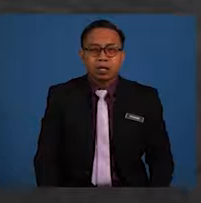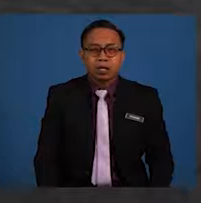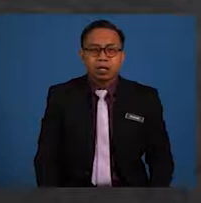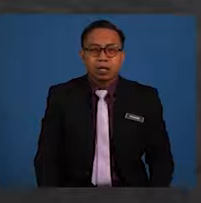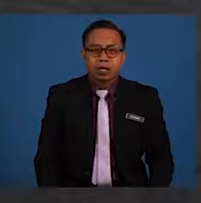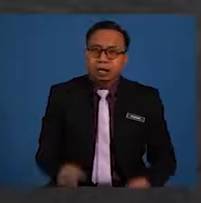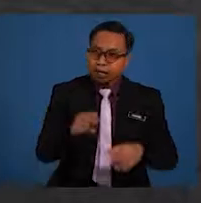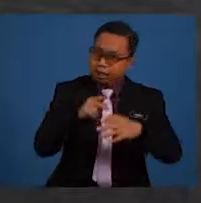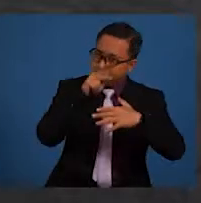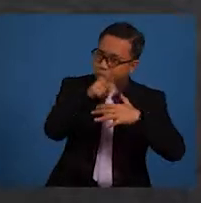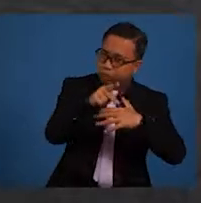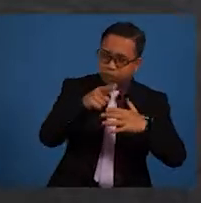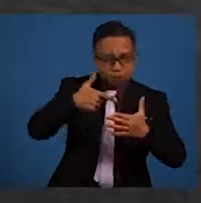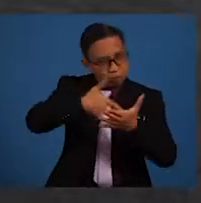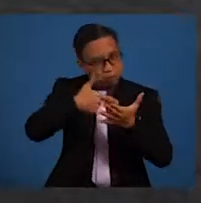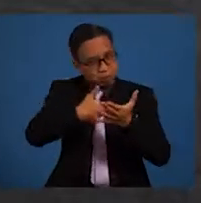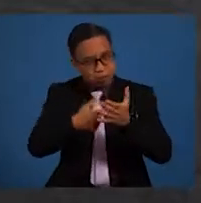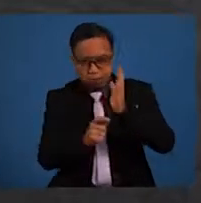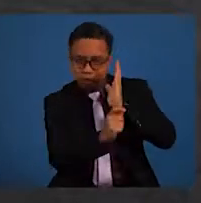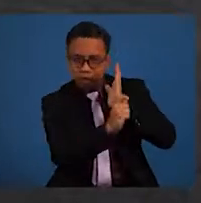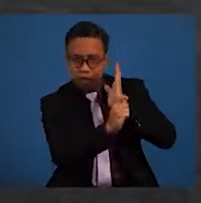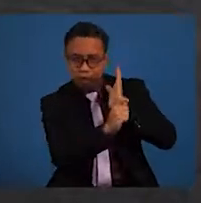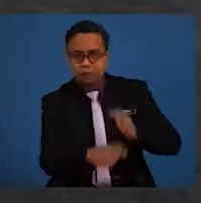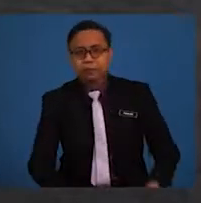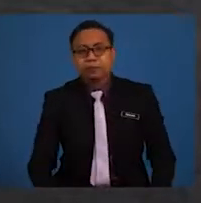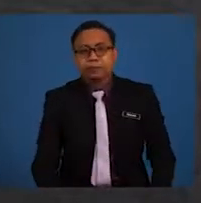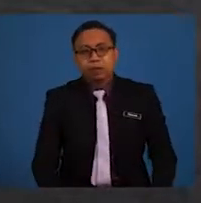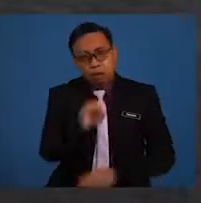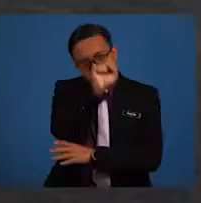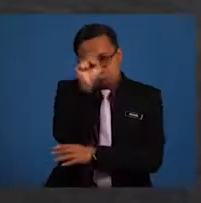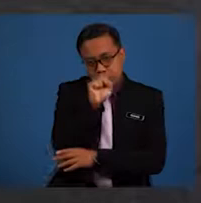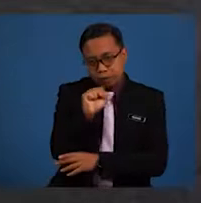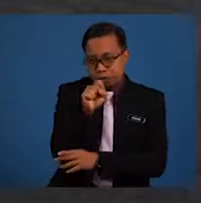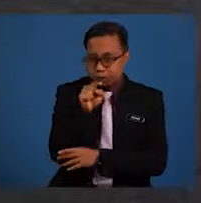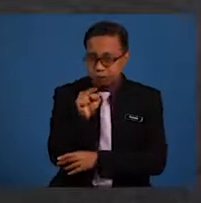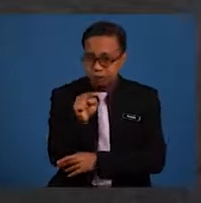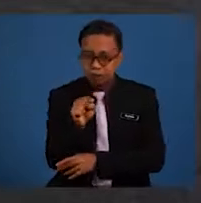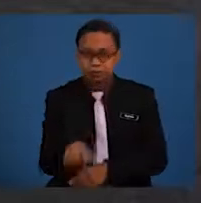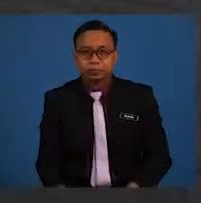Another punctuation has been added. The question mark.